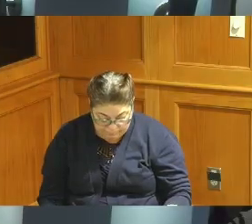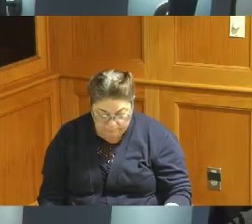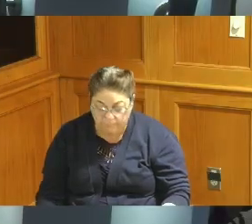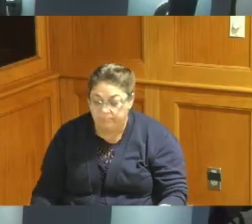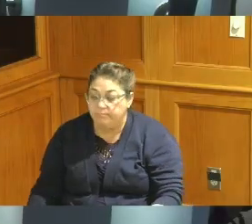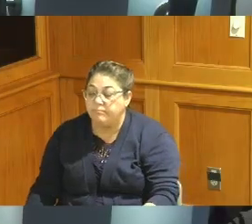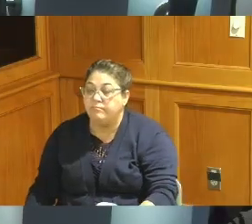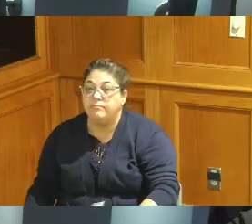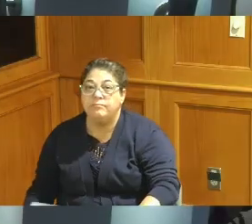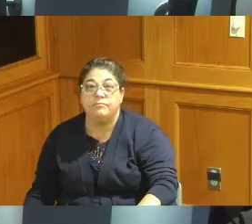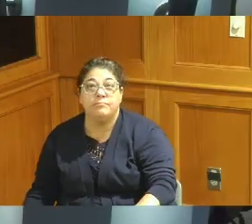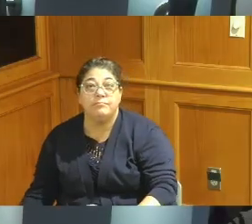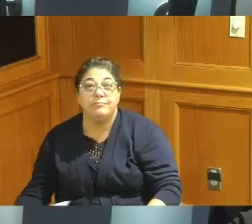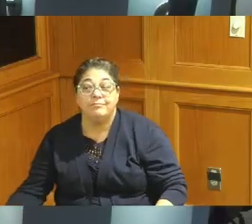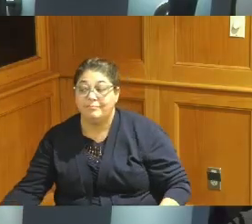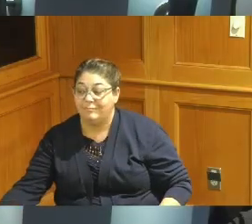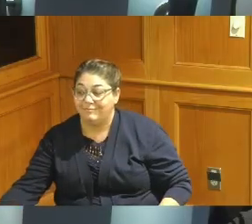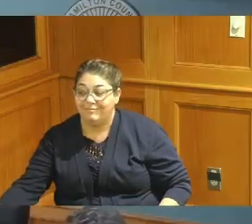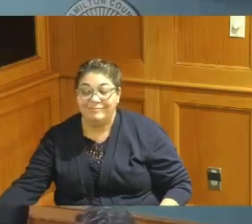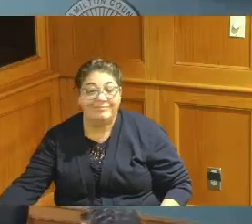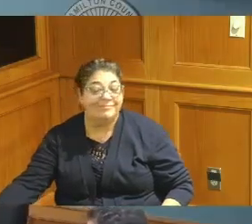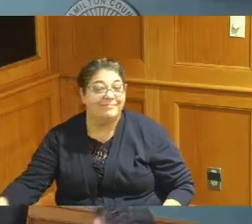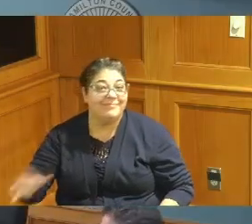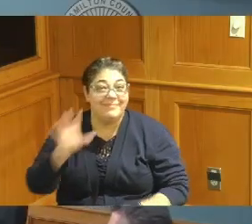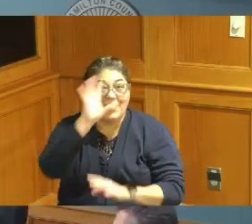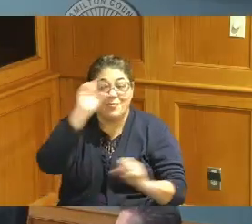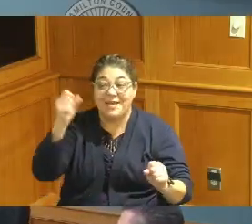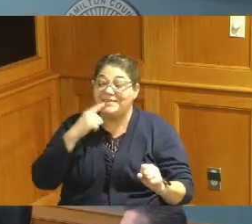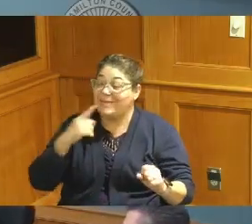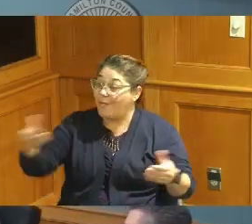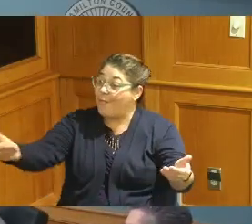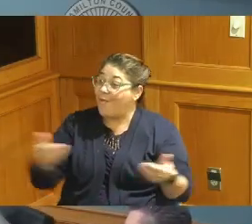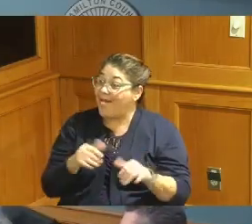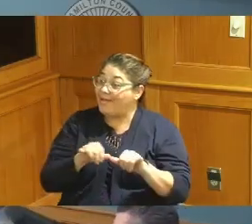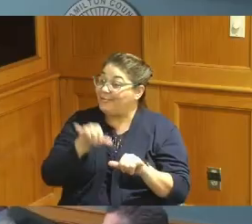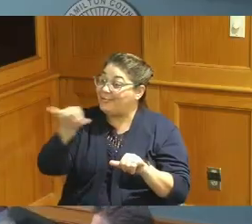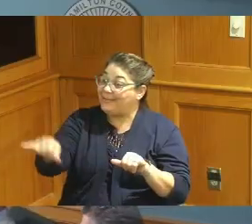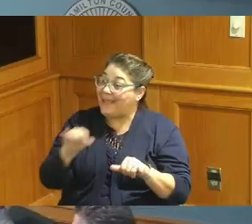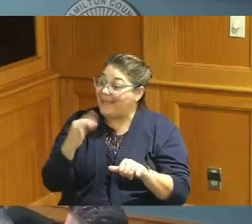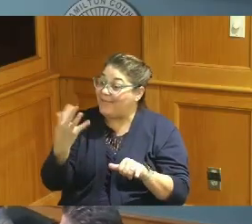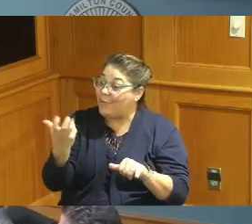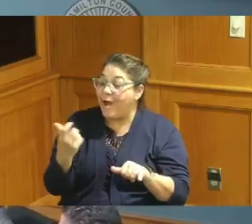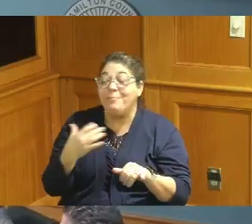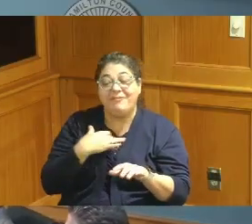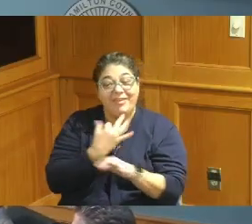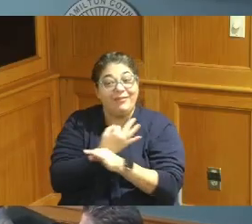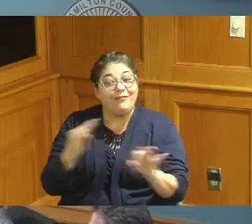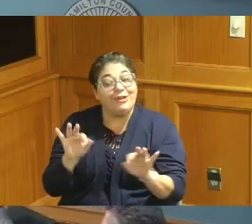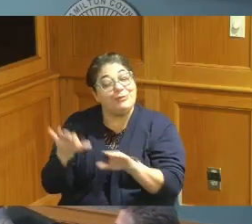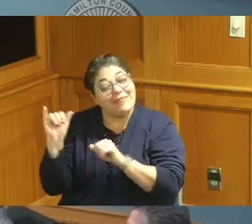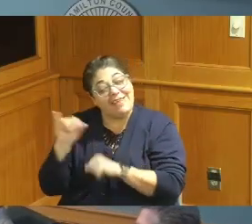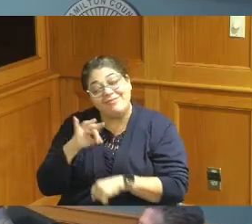All right, you all are welcome to stay if you'd like, but feel free to leave just the same.